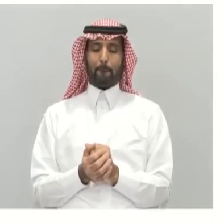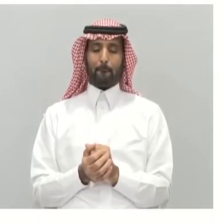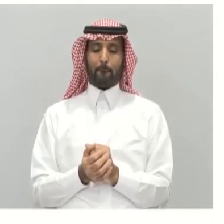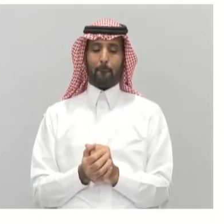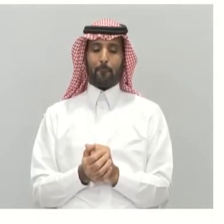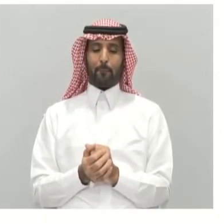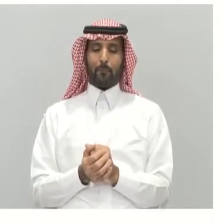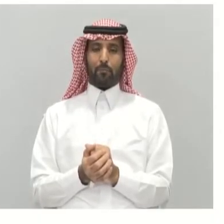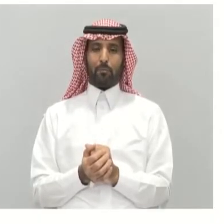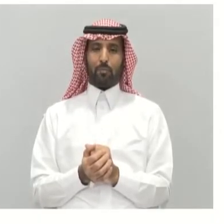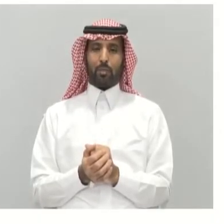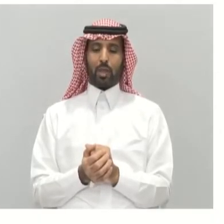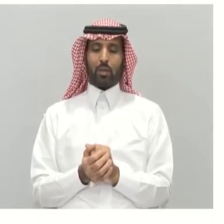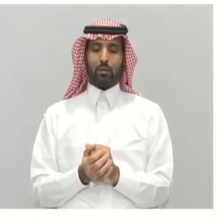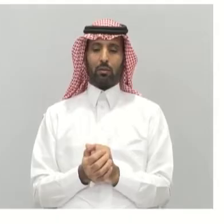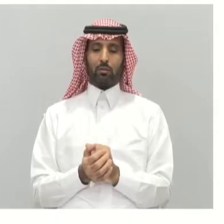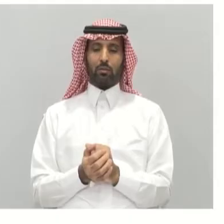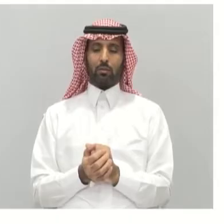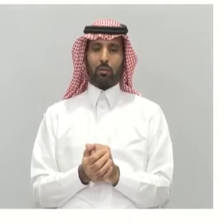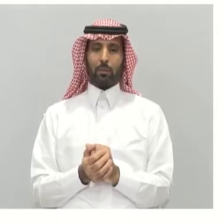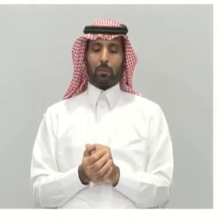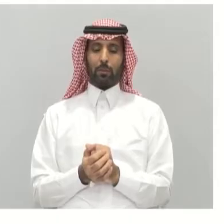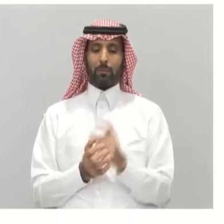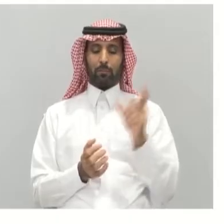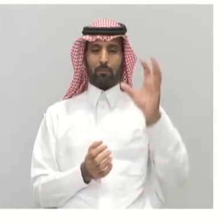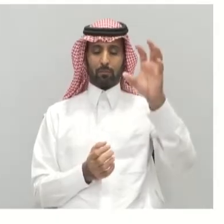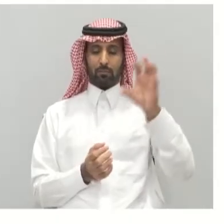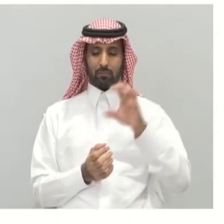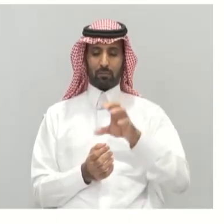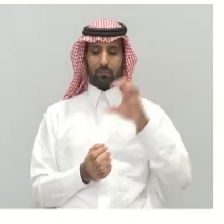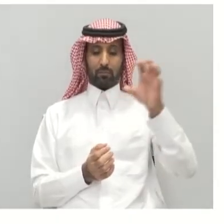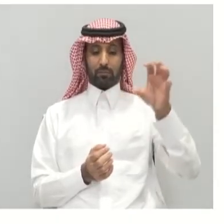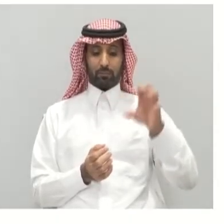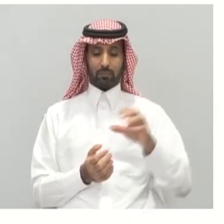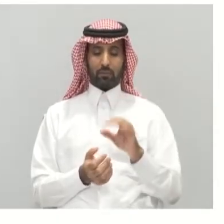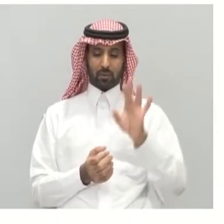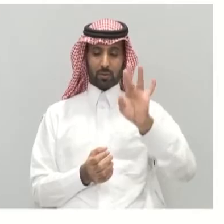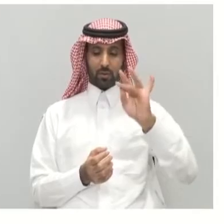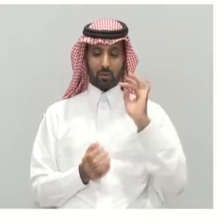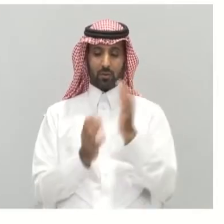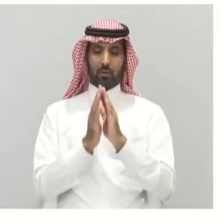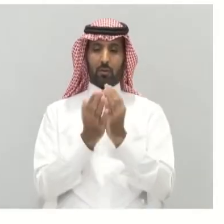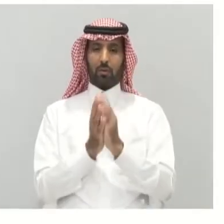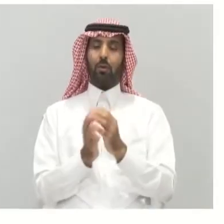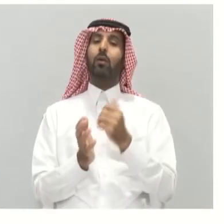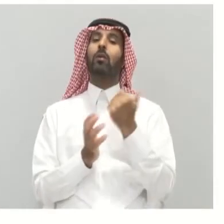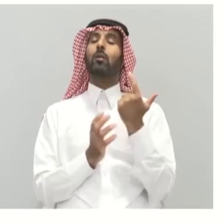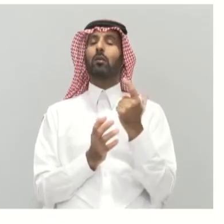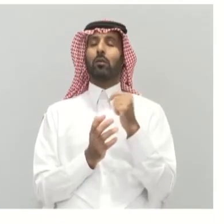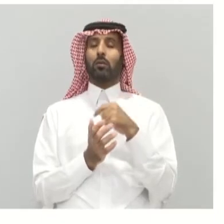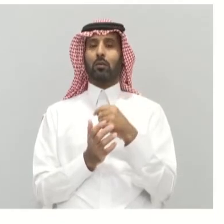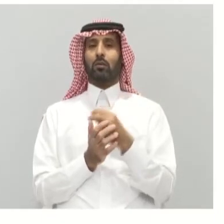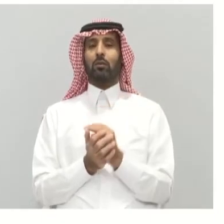expressions. These. You have to use these expressions on your book, page 21. Okay?